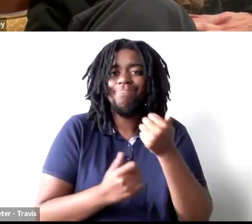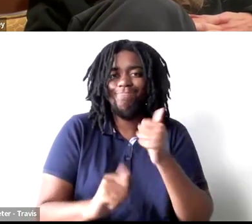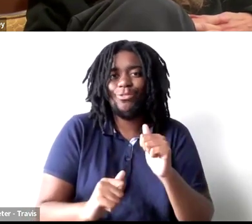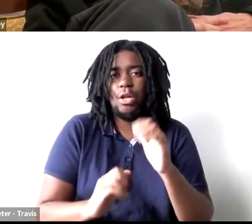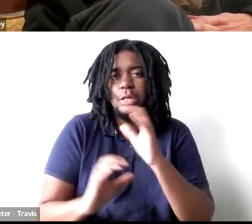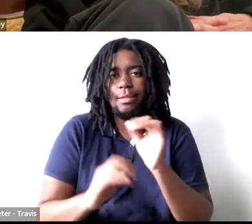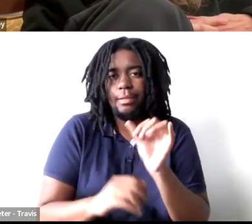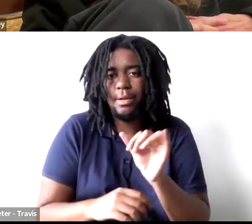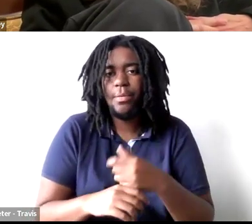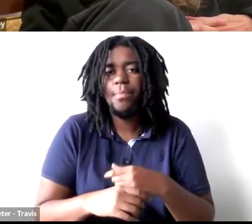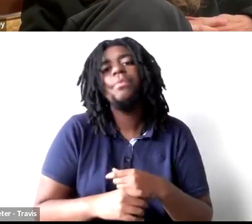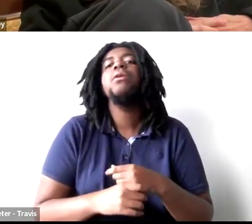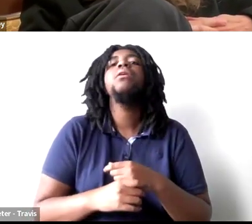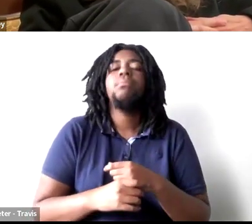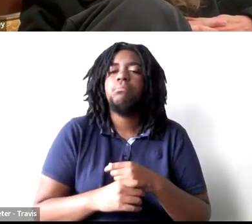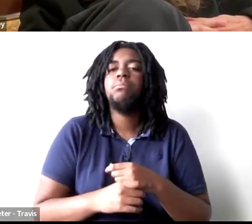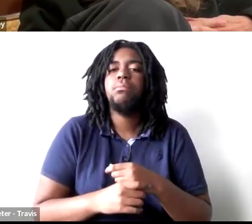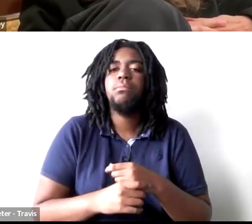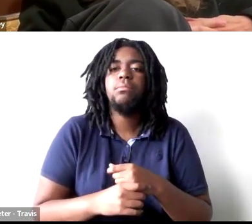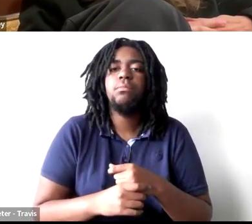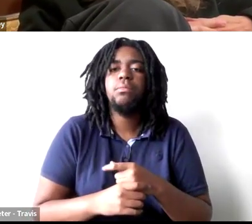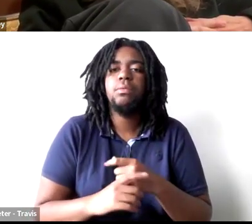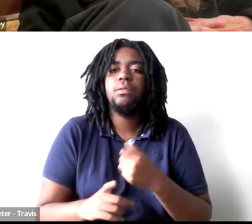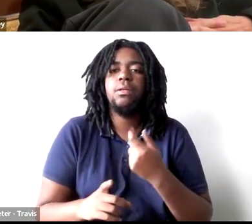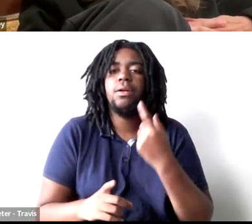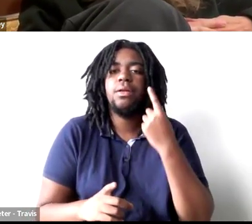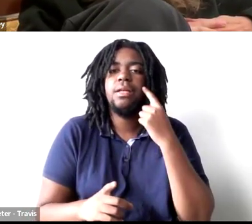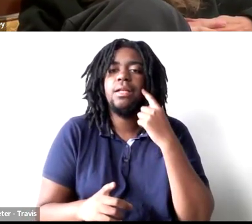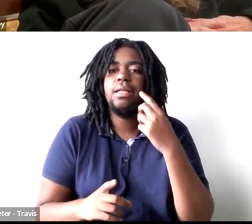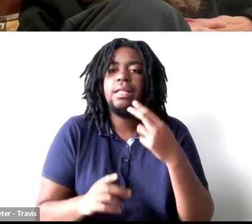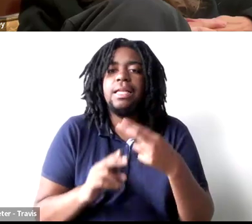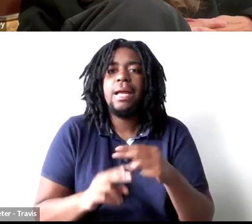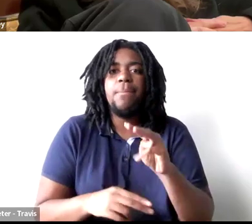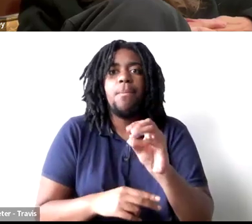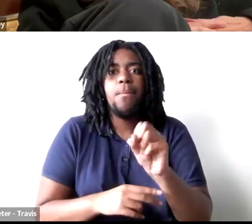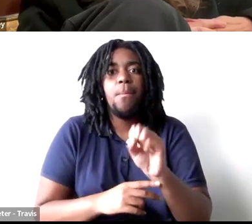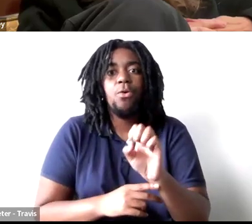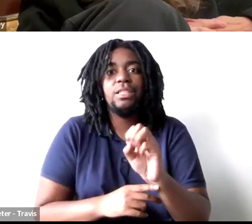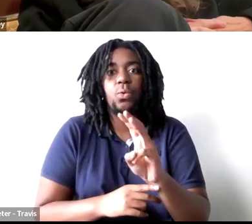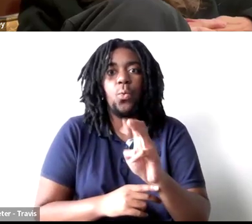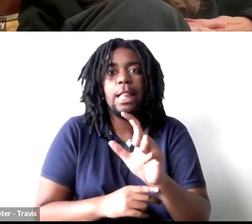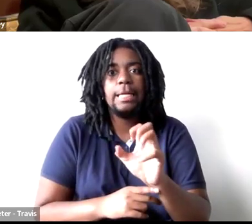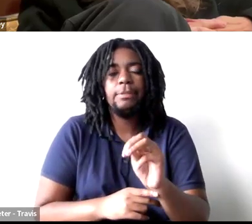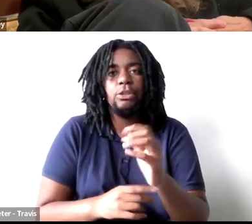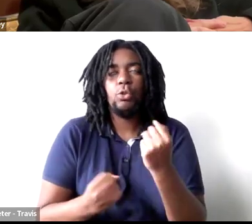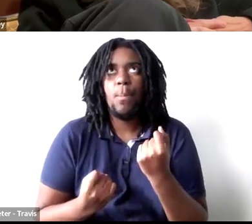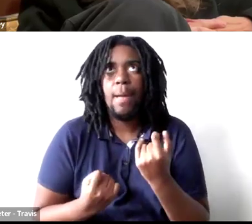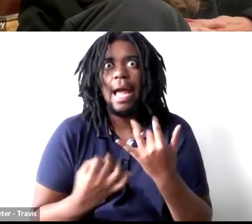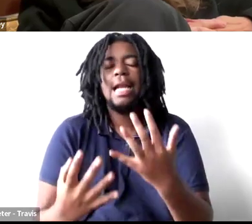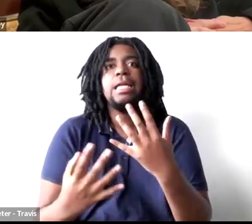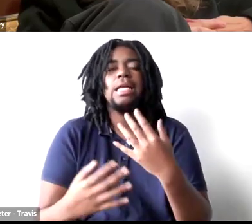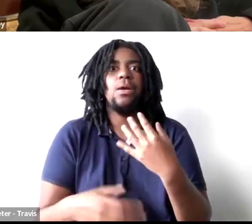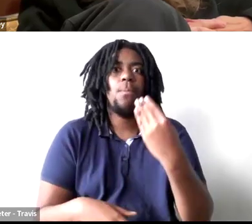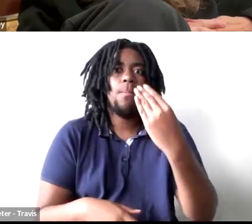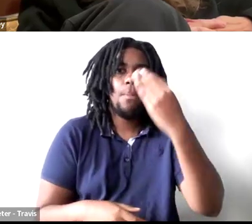that the name Moses Williams would be proliferating. There are so many Moses Williams, white, black, whatever,